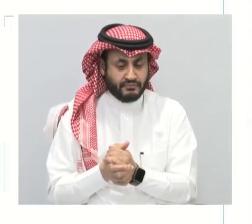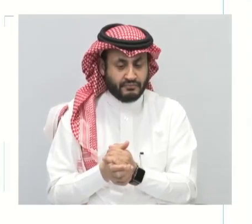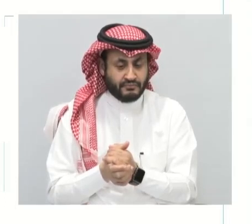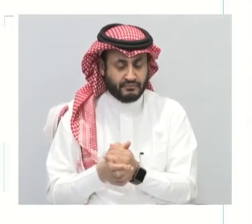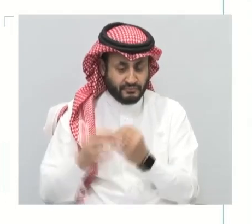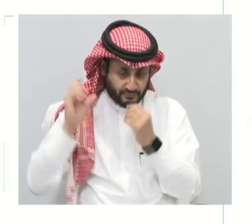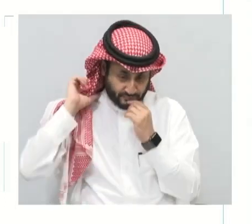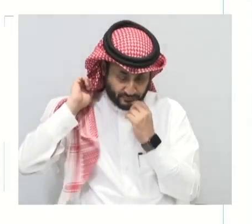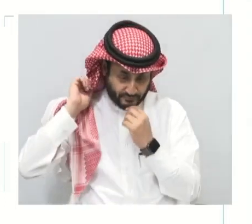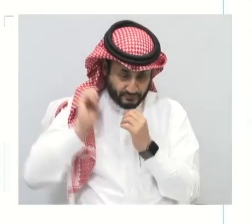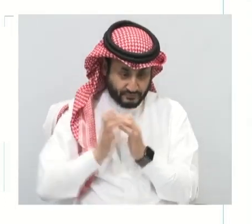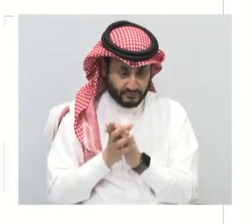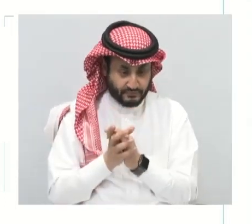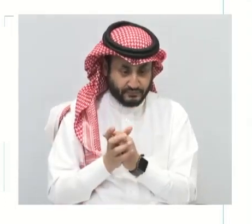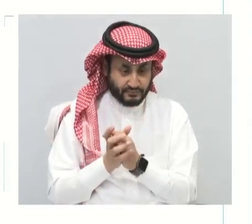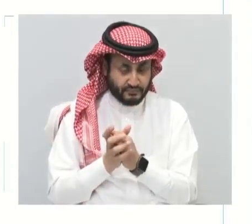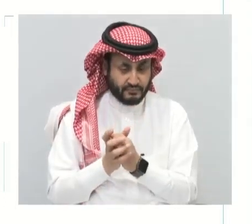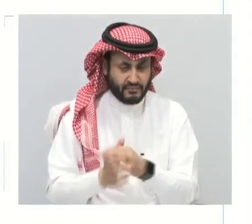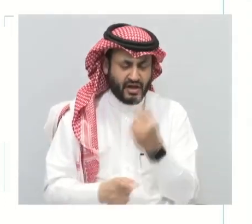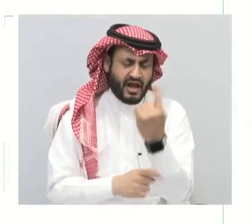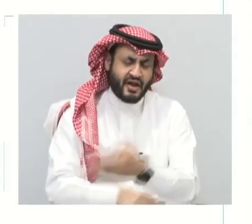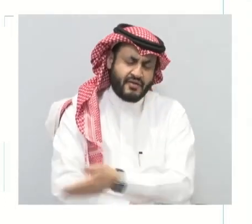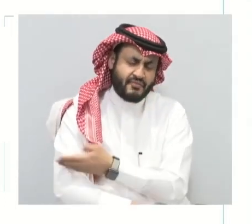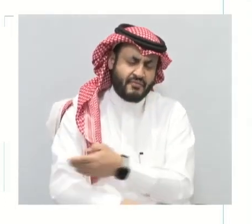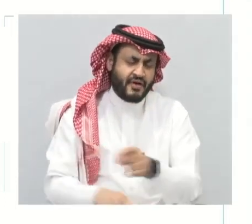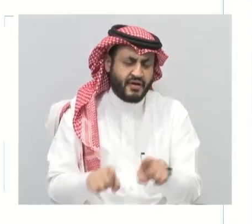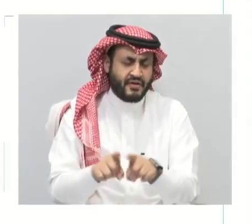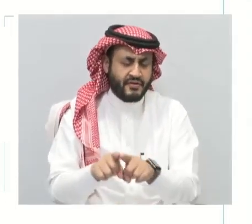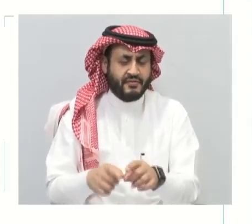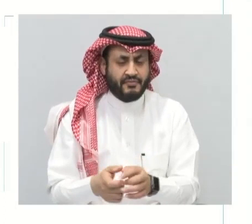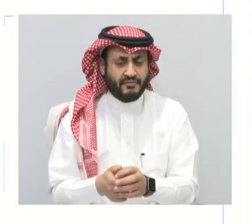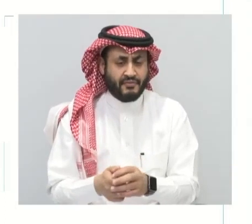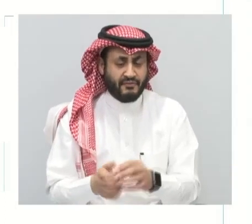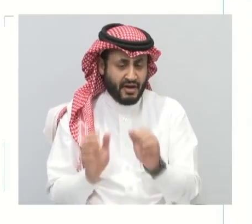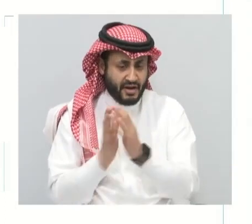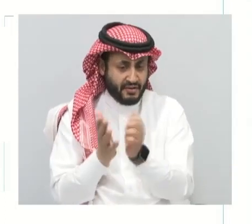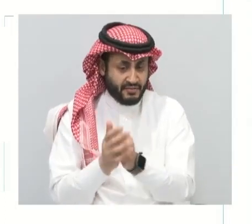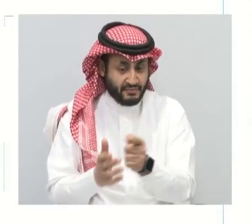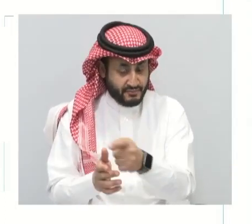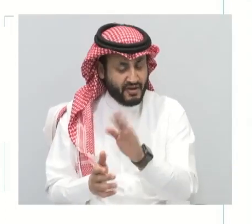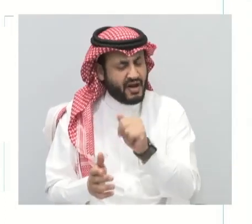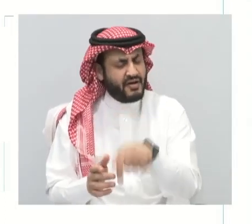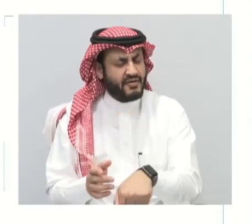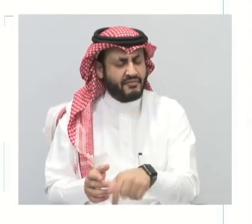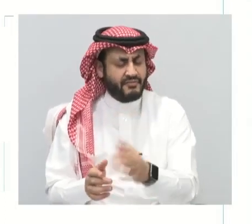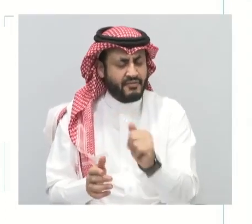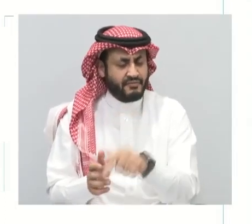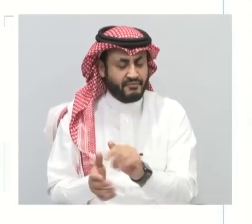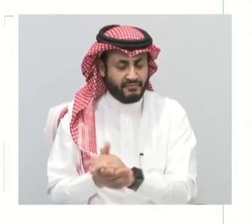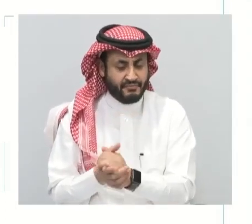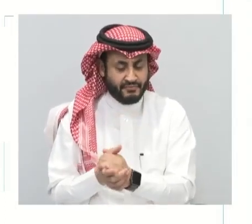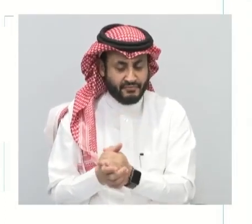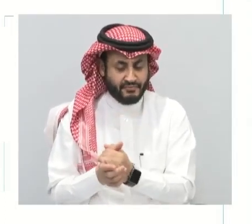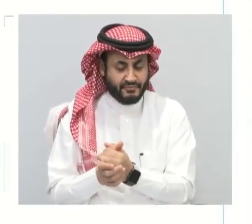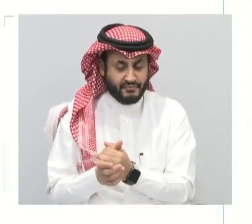friend is asking Hanan, could you help your sister with her homework? She says, not now, Dad, I'm busy. That's